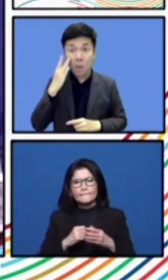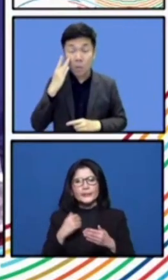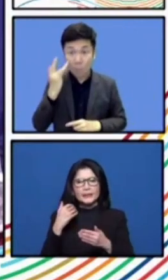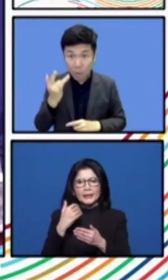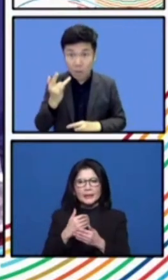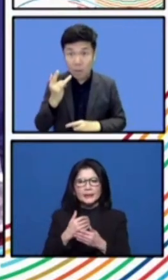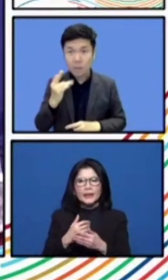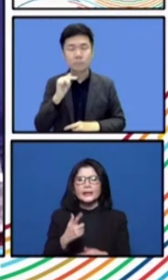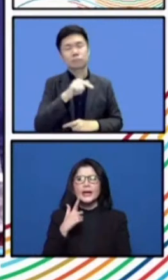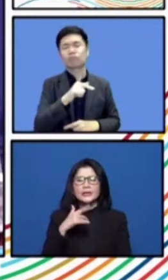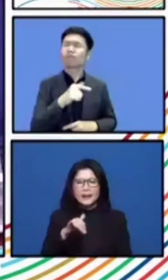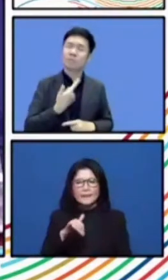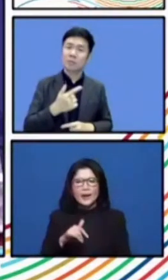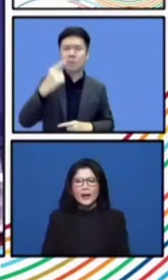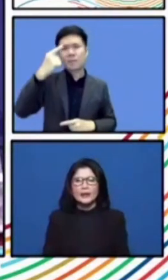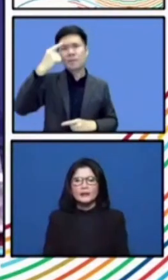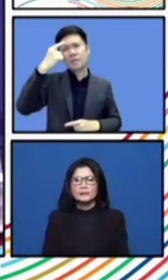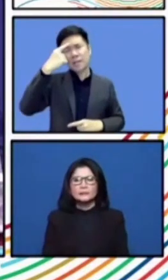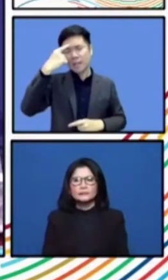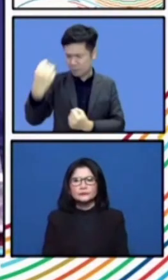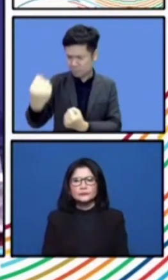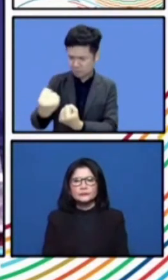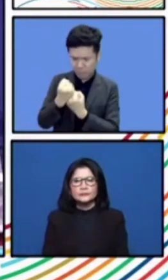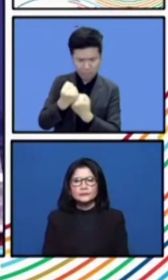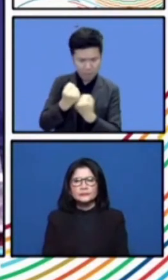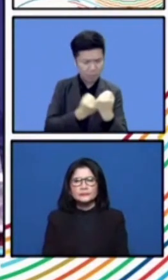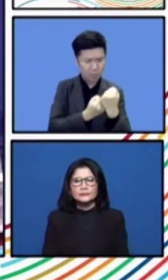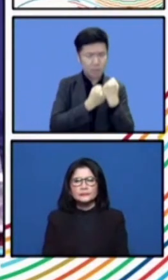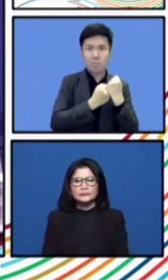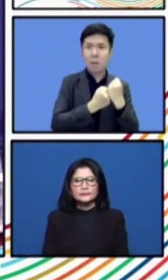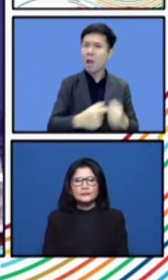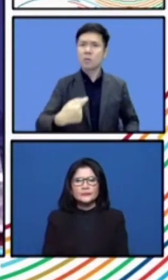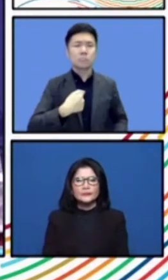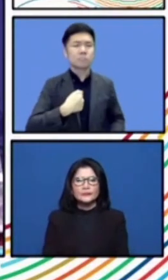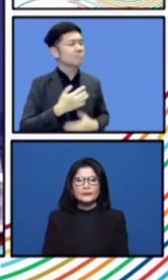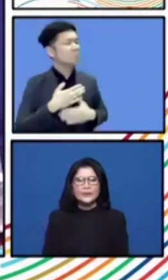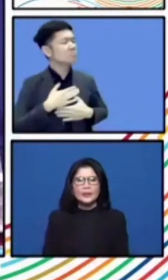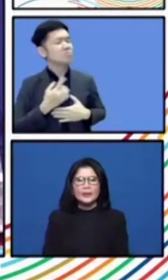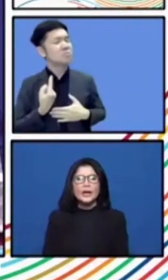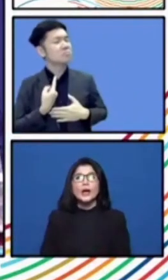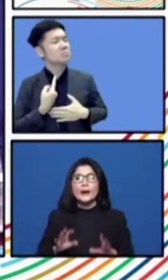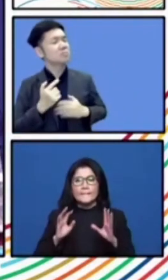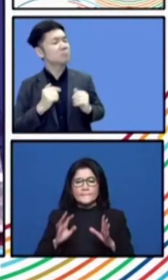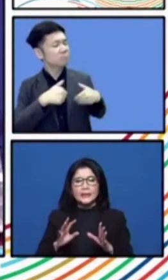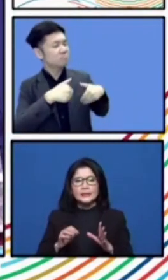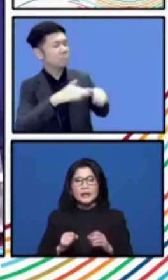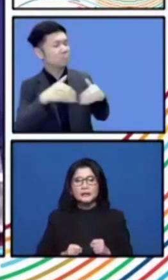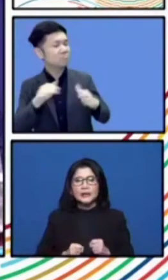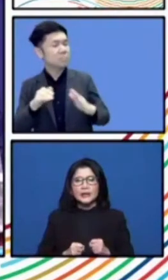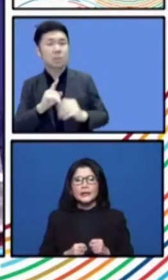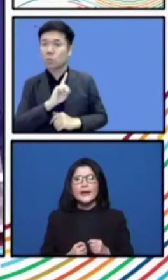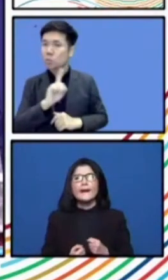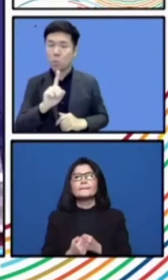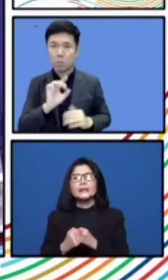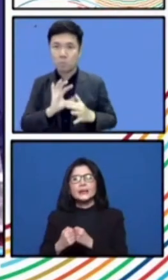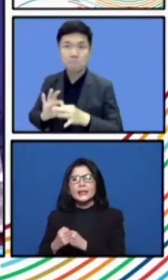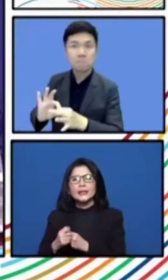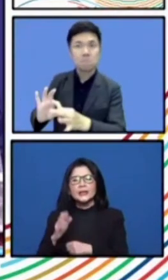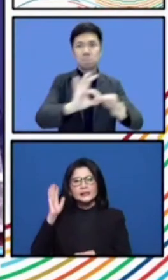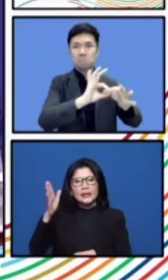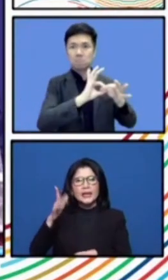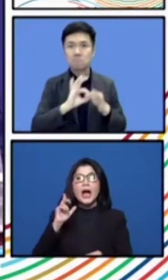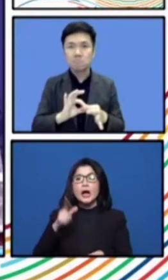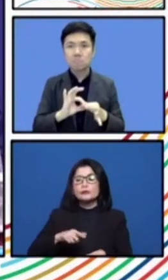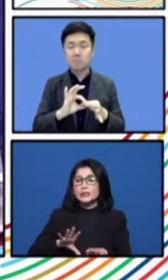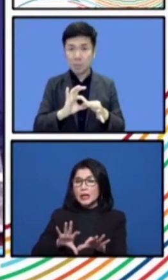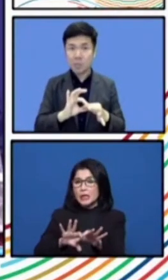the many Helping Hands approach and that their Synergy and their power in the fact that there are many